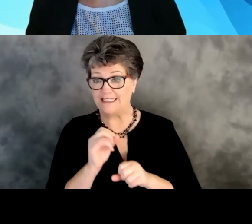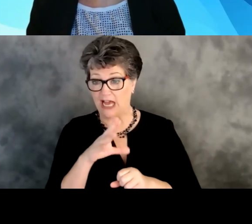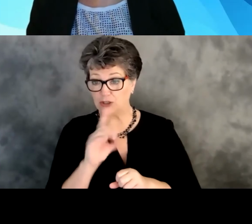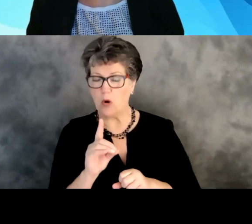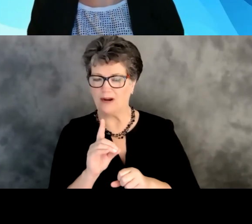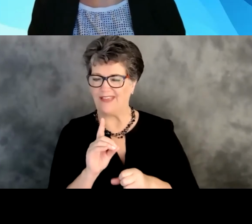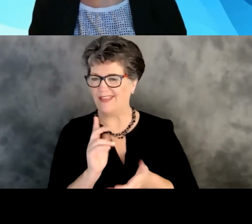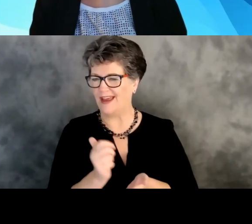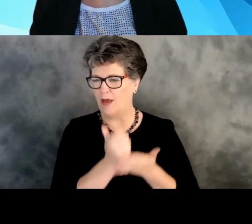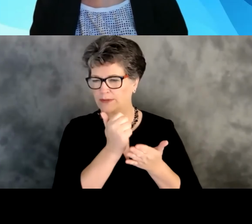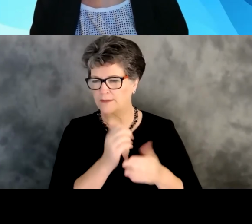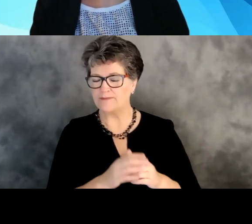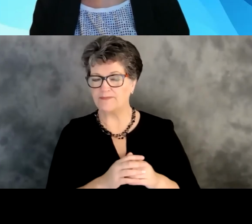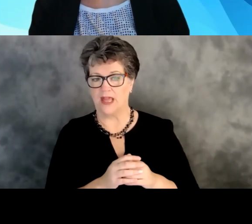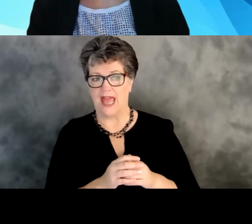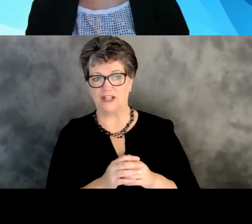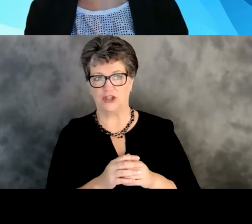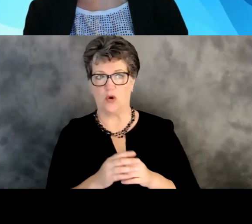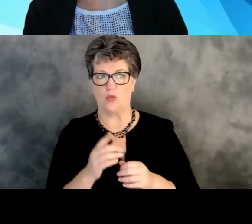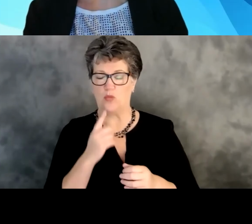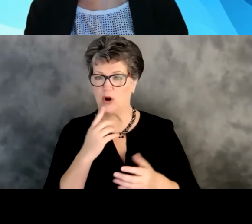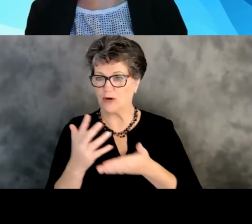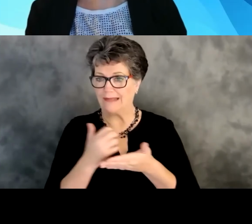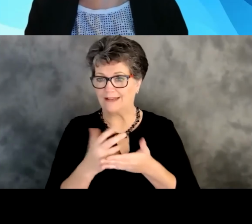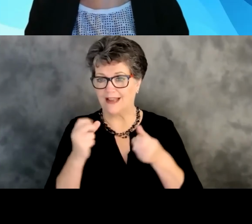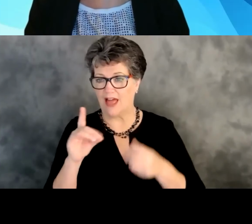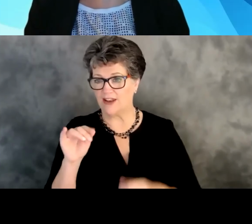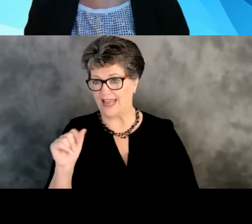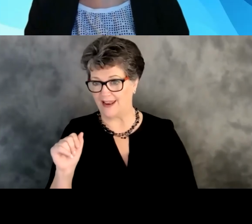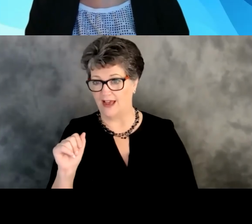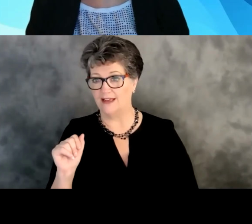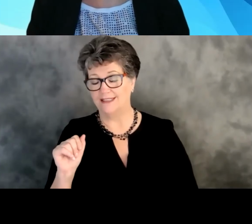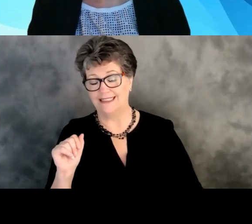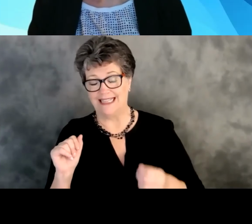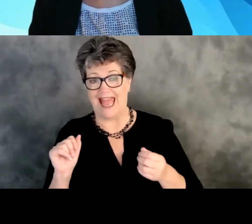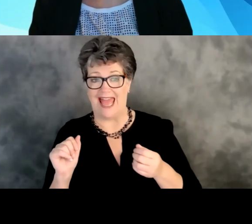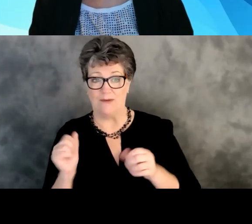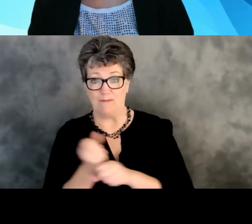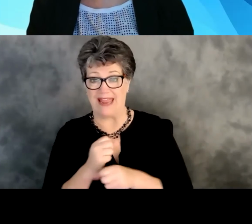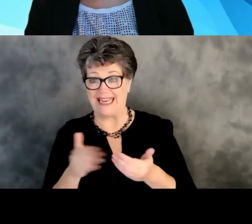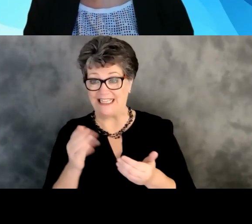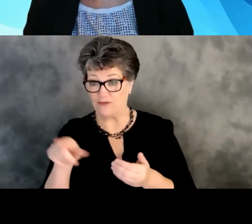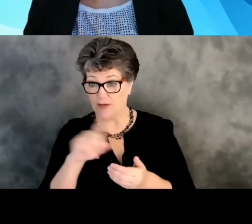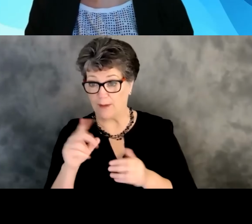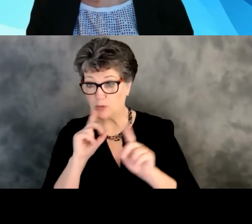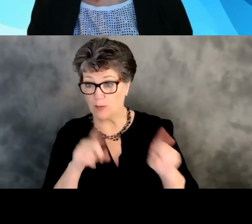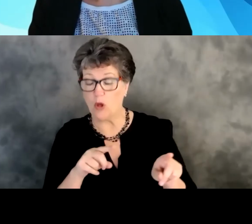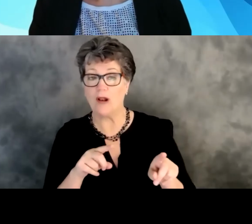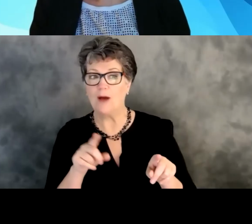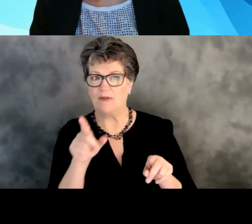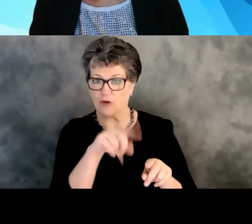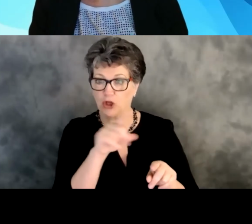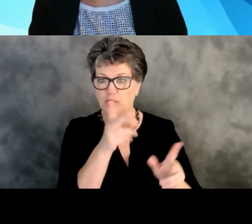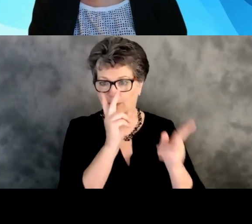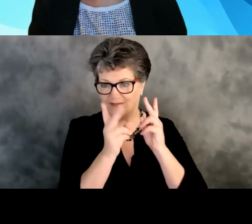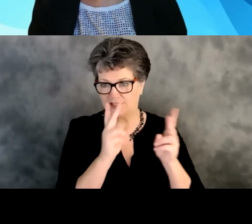Our AAAs report a lot of data to us, and it's our job to make that, well, first of all, easier for them to report, but also visible to all of you.